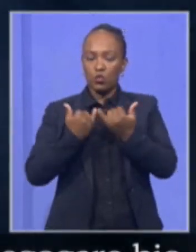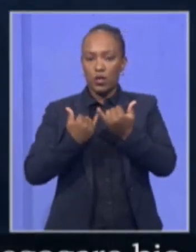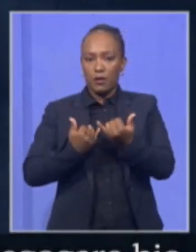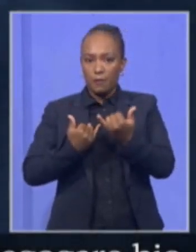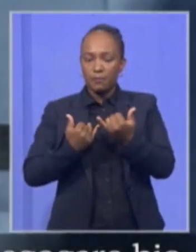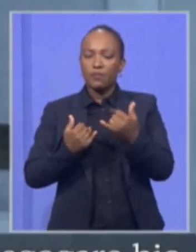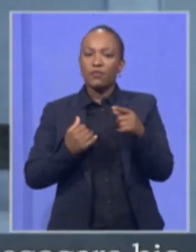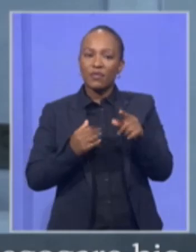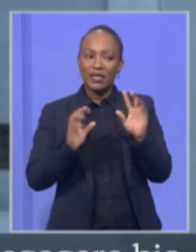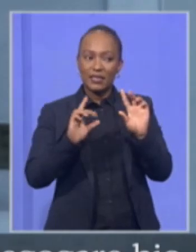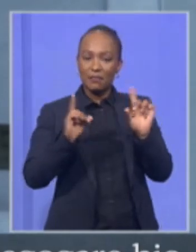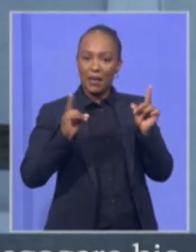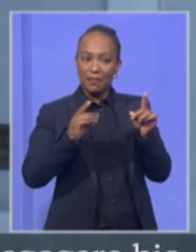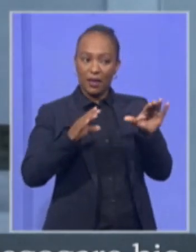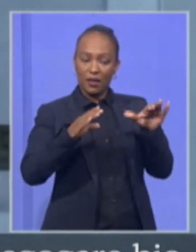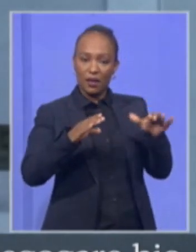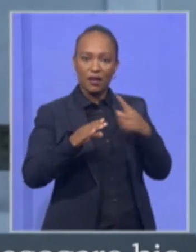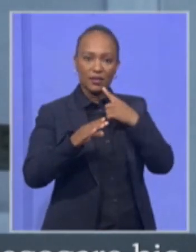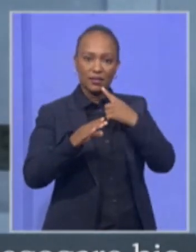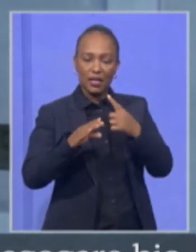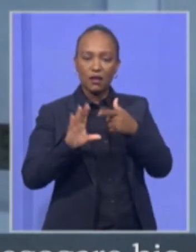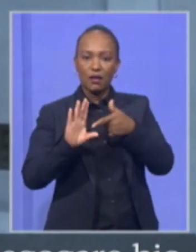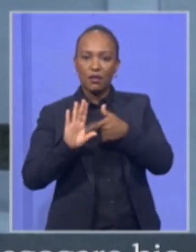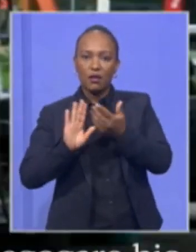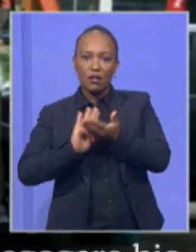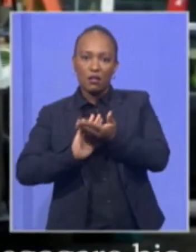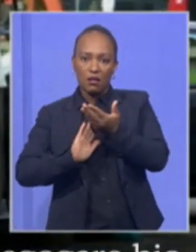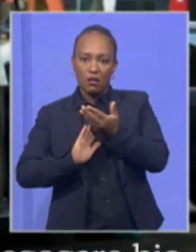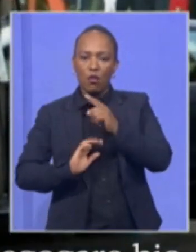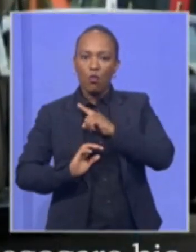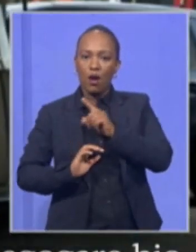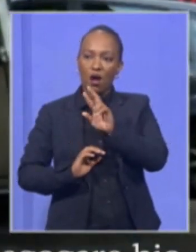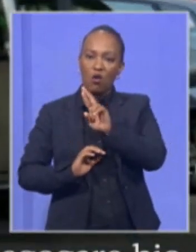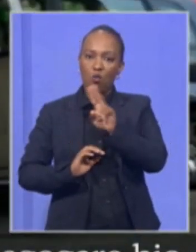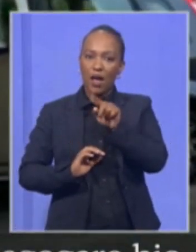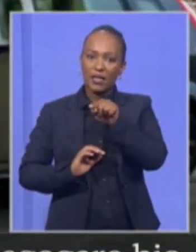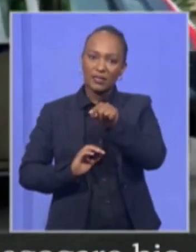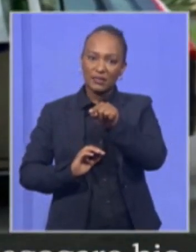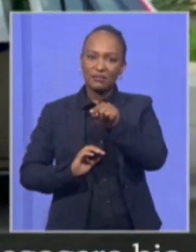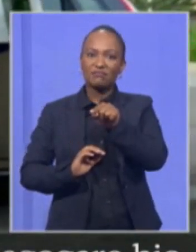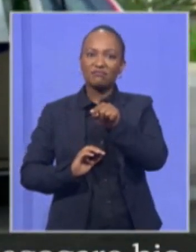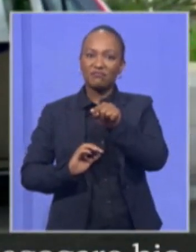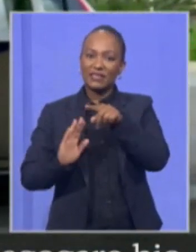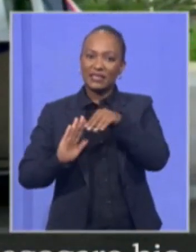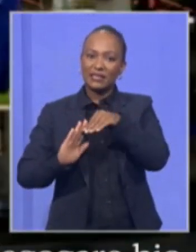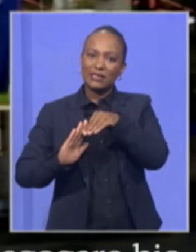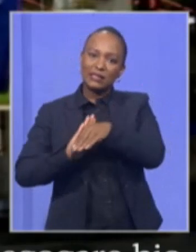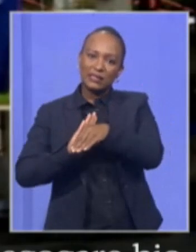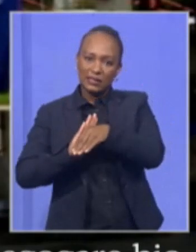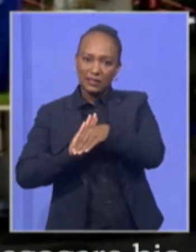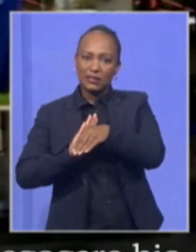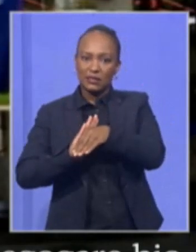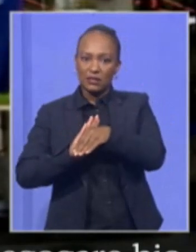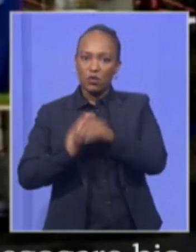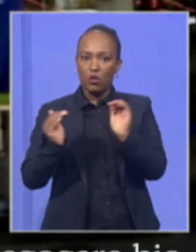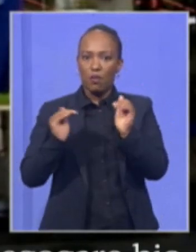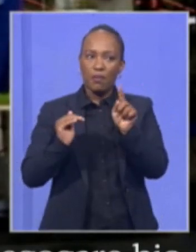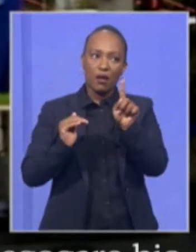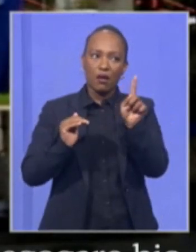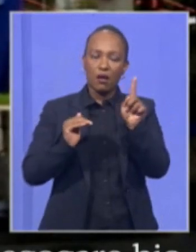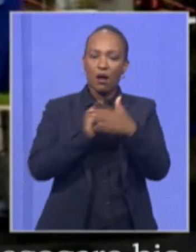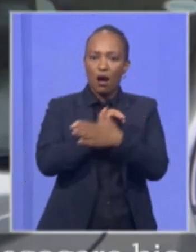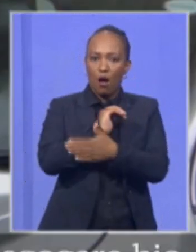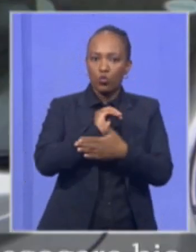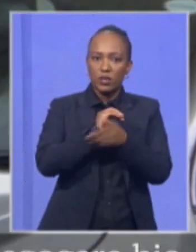ya diminerale e re go ya godimo ga makhura go hlolwa ke ge ranta ye fokogago kgatlhanong le ditšhelete tša dinaga